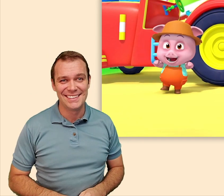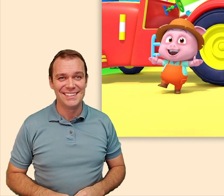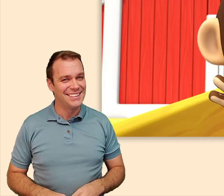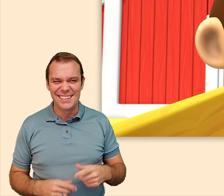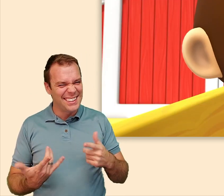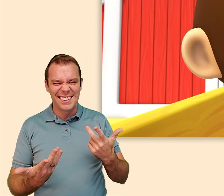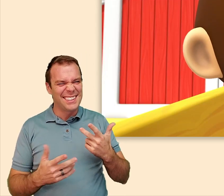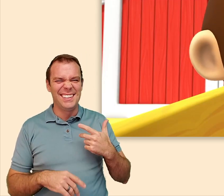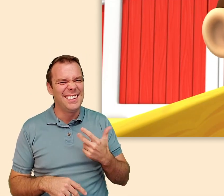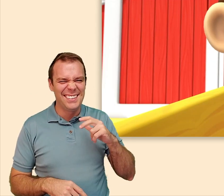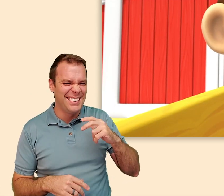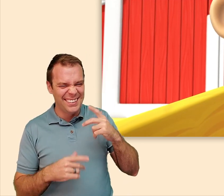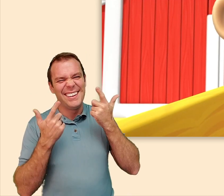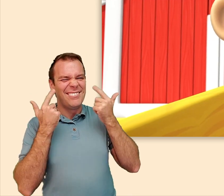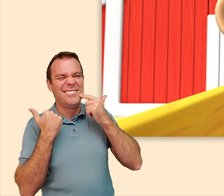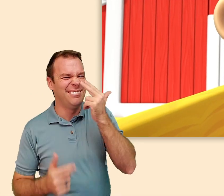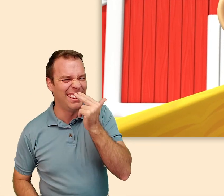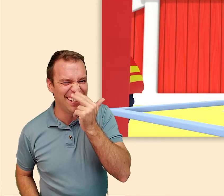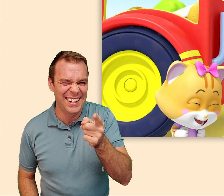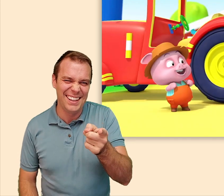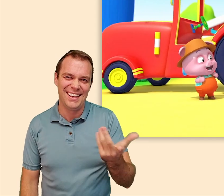the farm. You snorted.